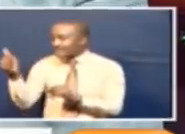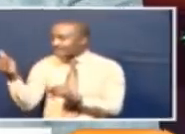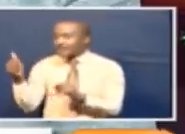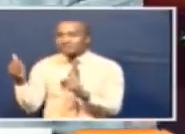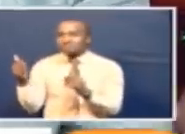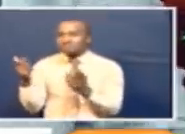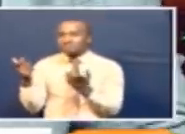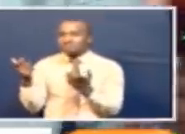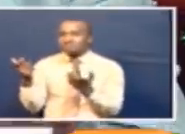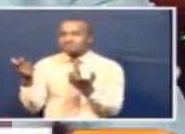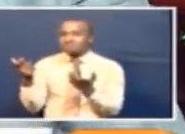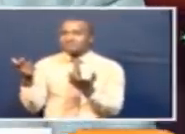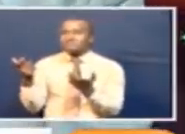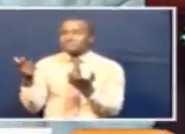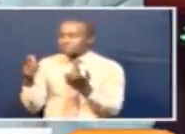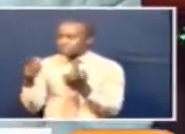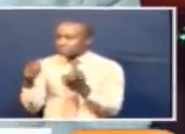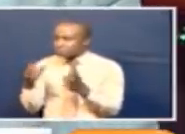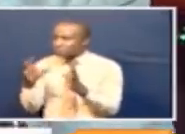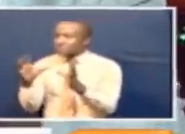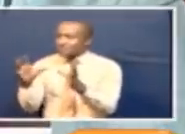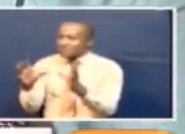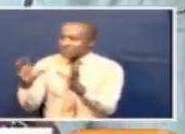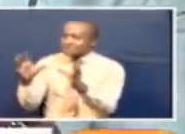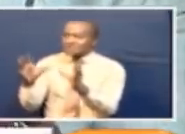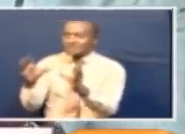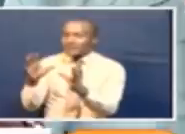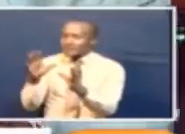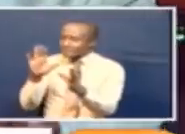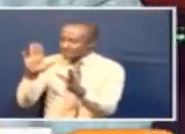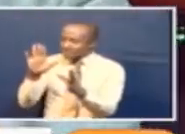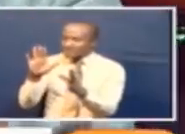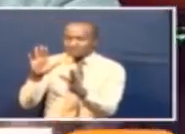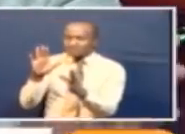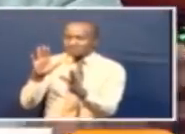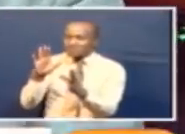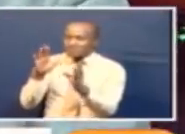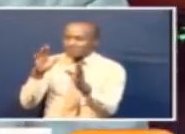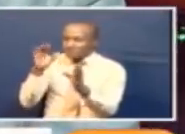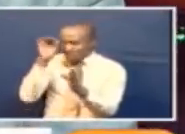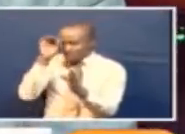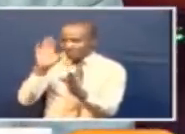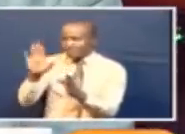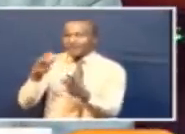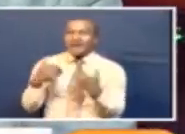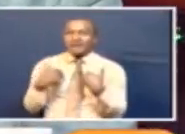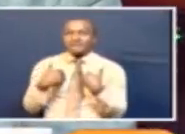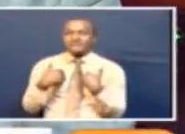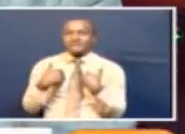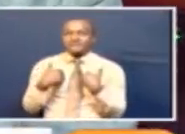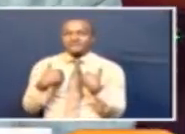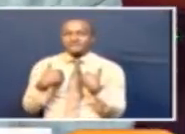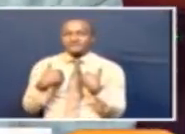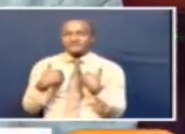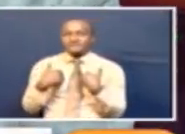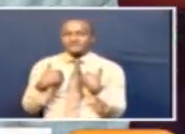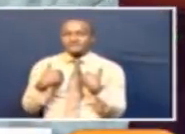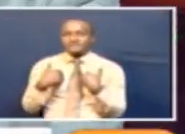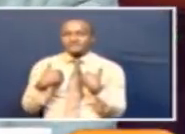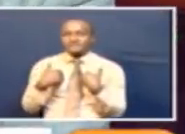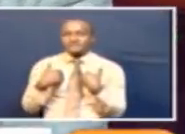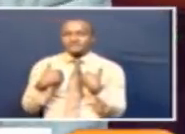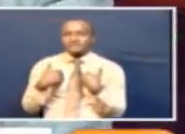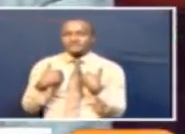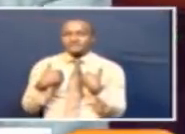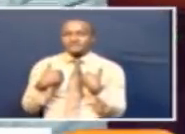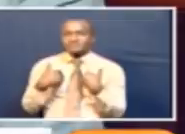Everyone else in this circle is pushing agenda, have hidden interests. And some of them are just hyenas in the cheapskate. What I'm trying to